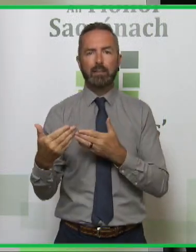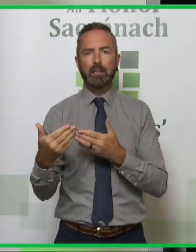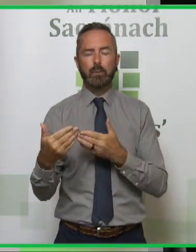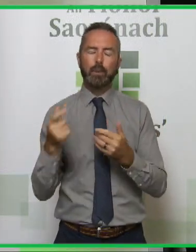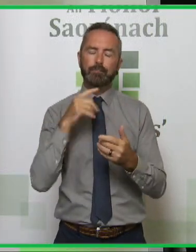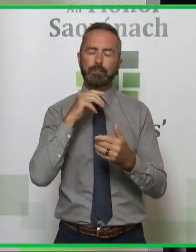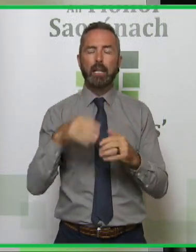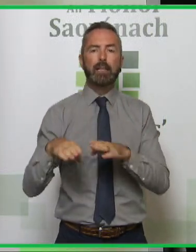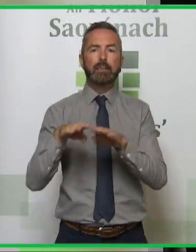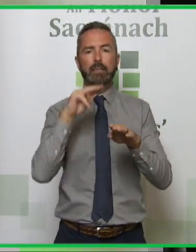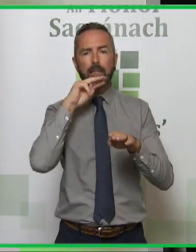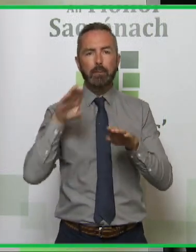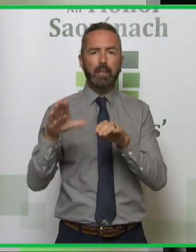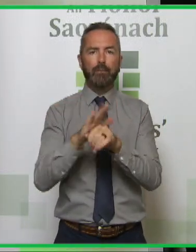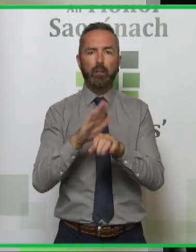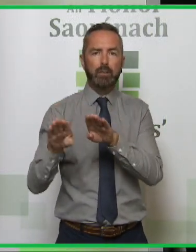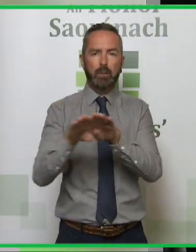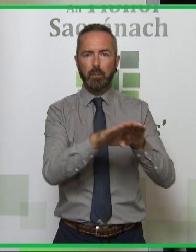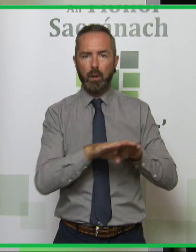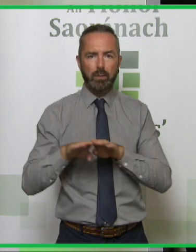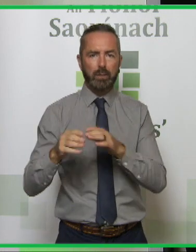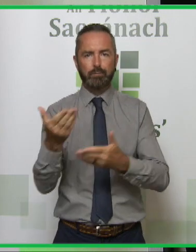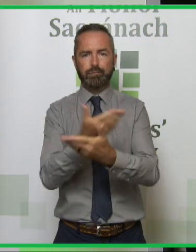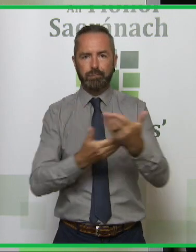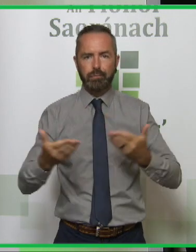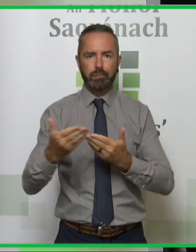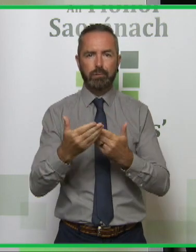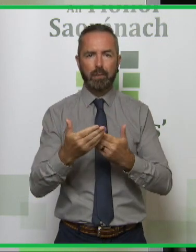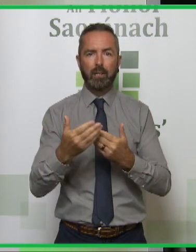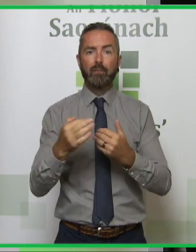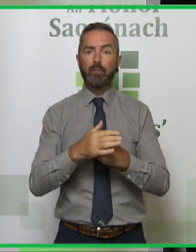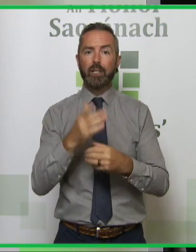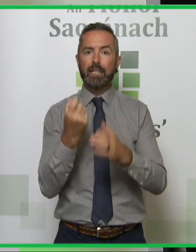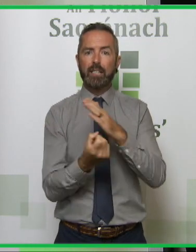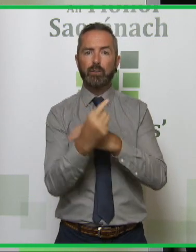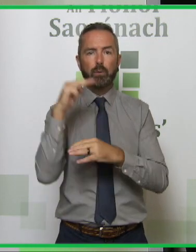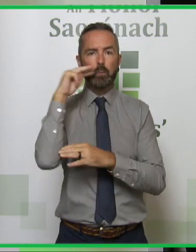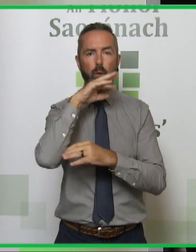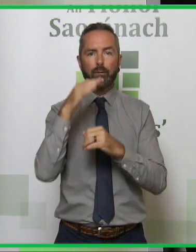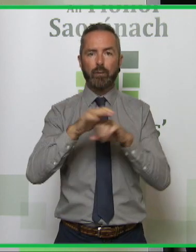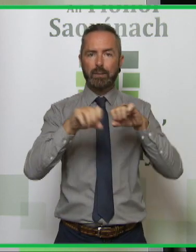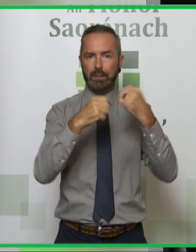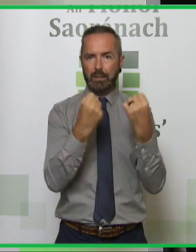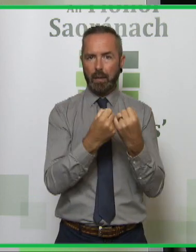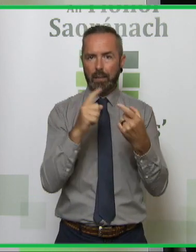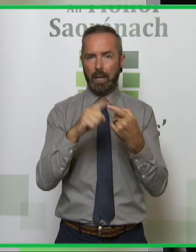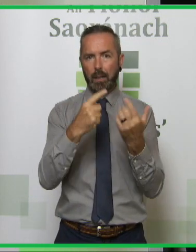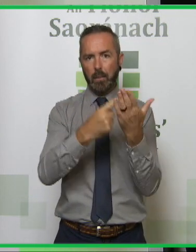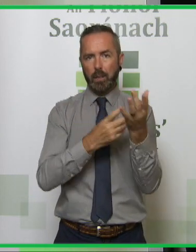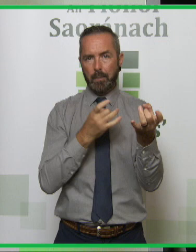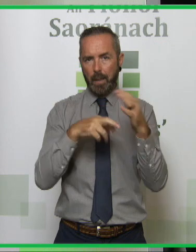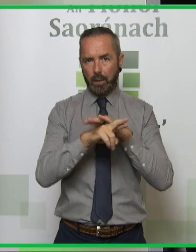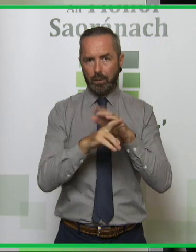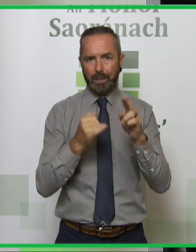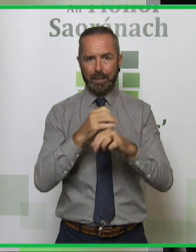process. It's a process for us to engage on an issue that's important for society and policy makers in a very safe space.